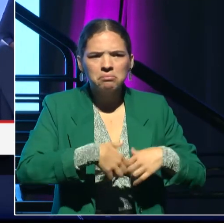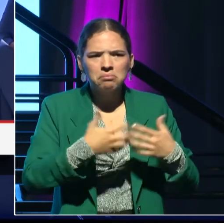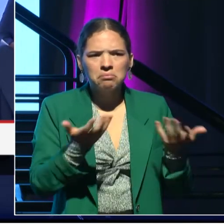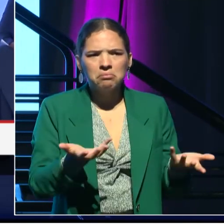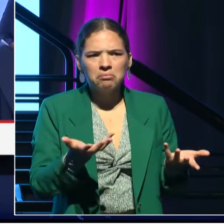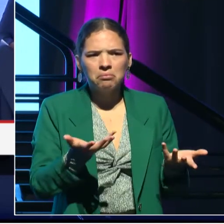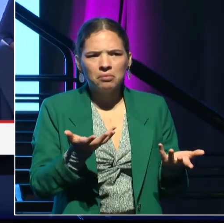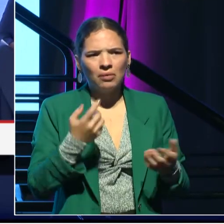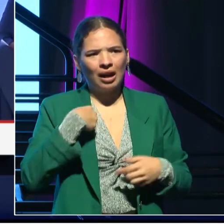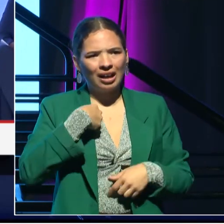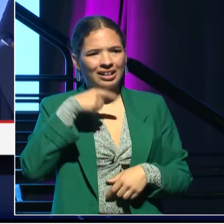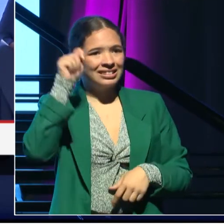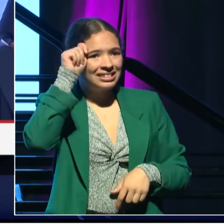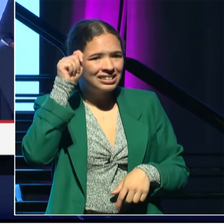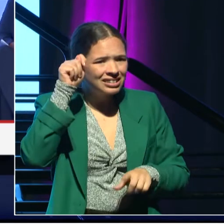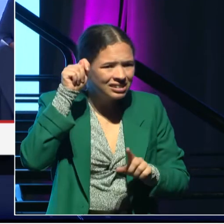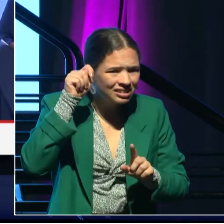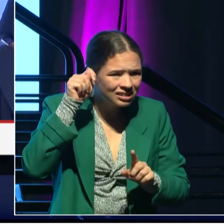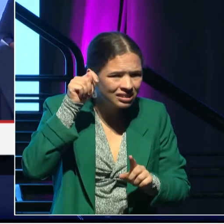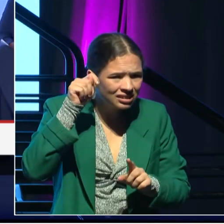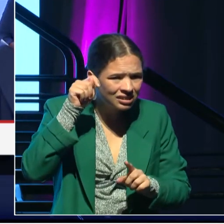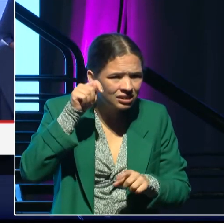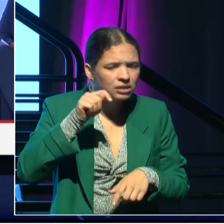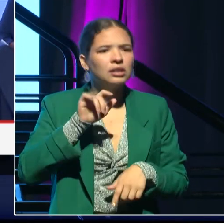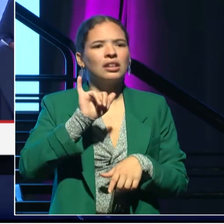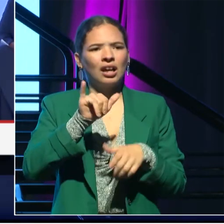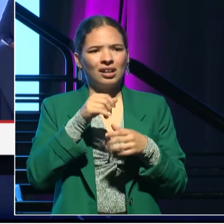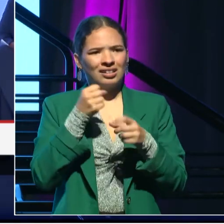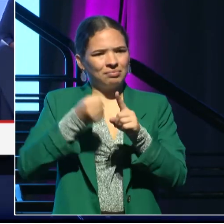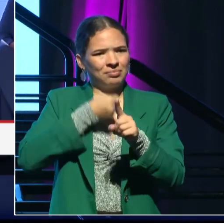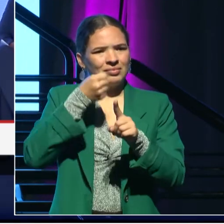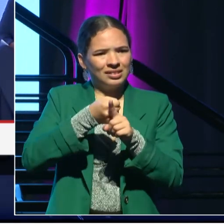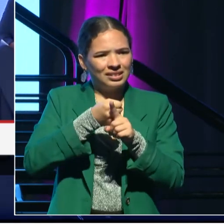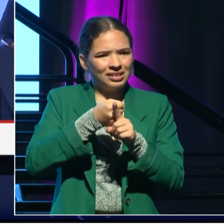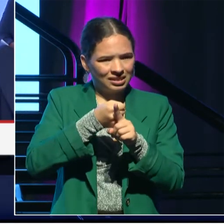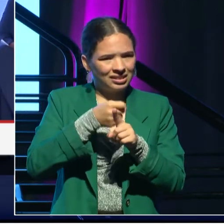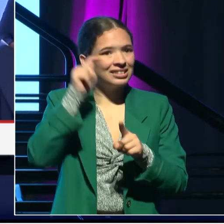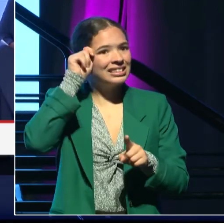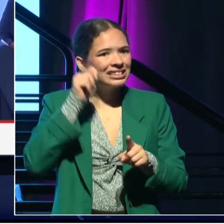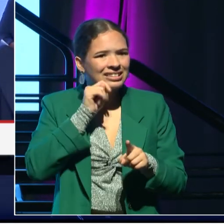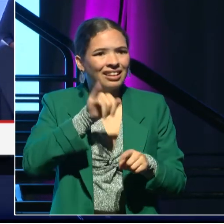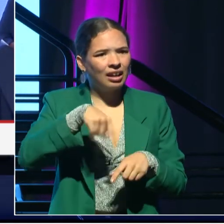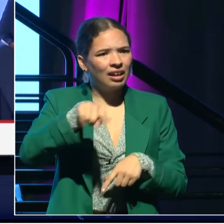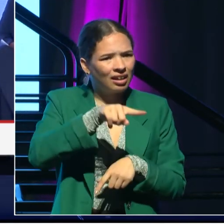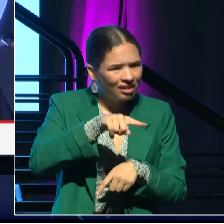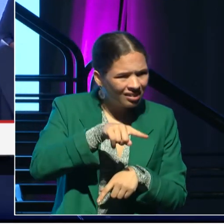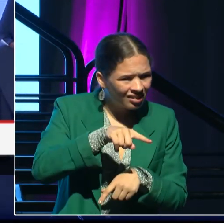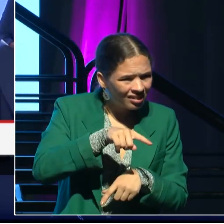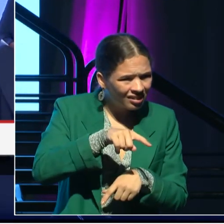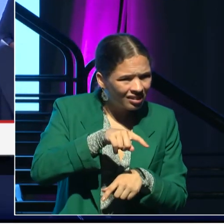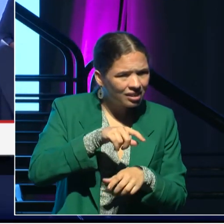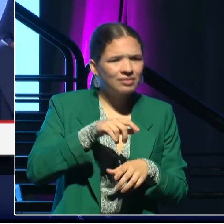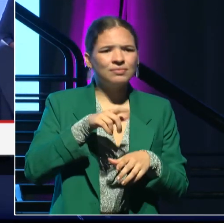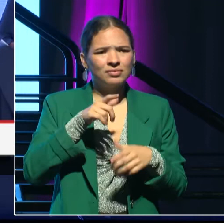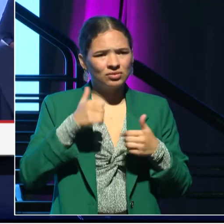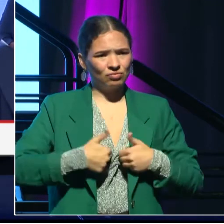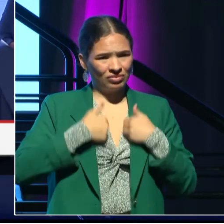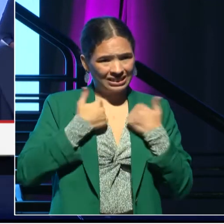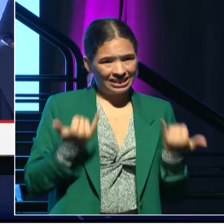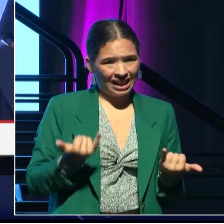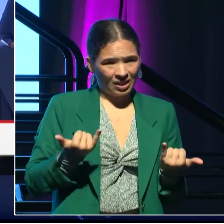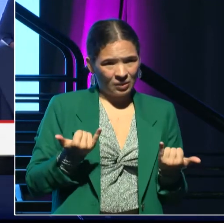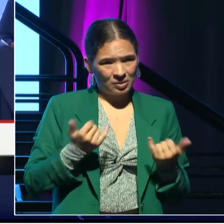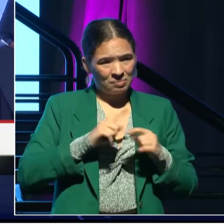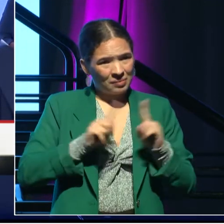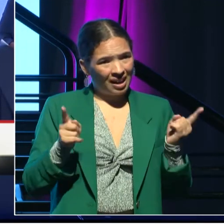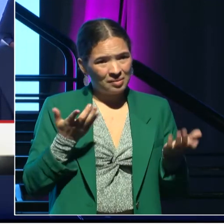time. You're not thinking about the impact of economics. Maybe she had been at a better resourced hospital. She would still be here now to raise her daughter,